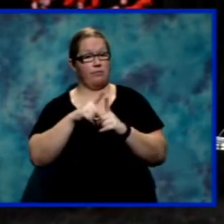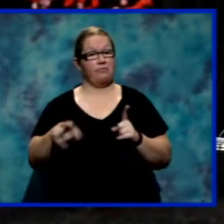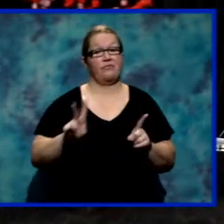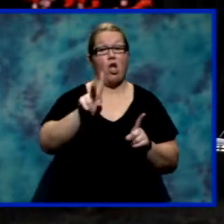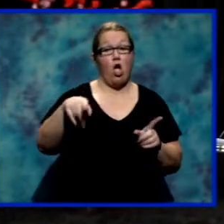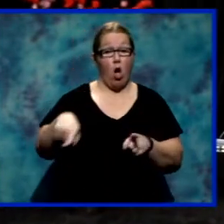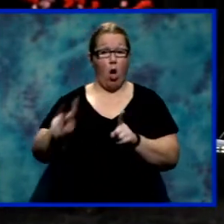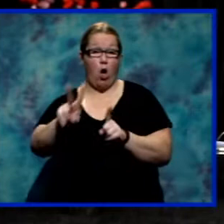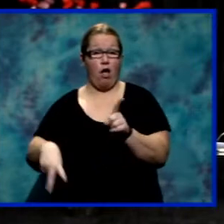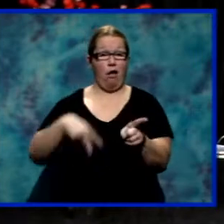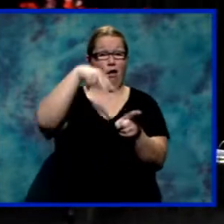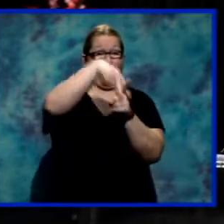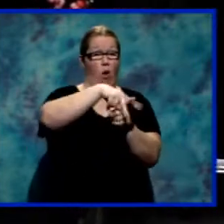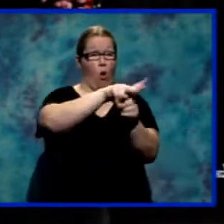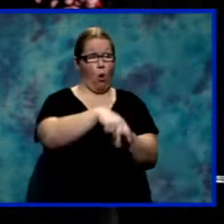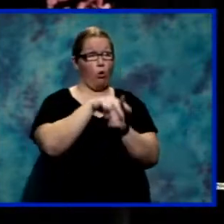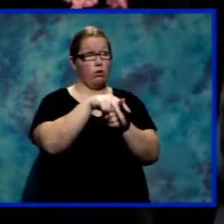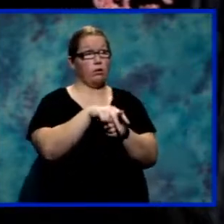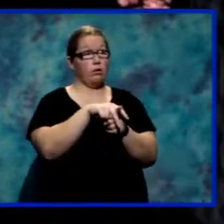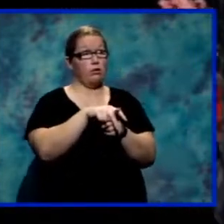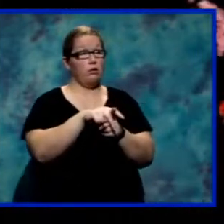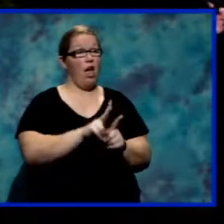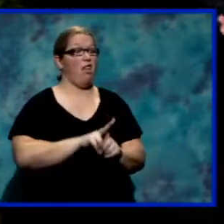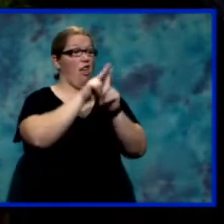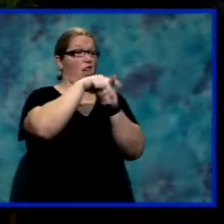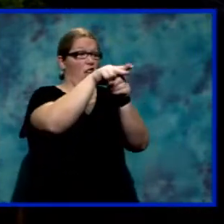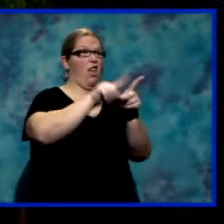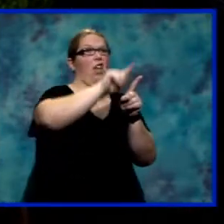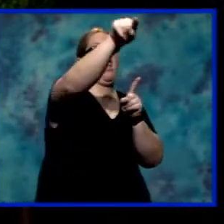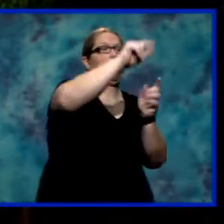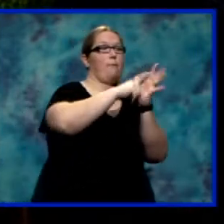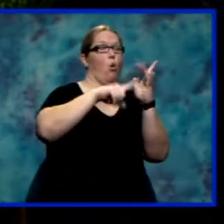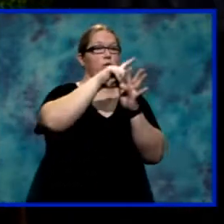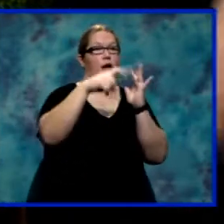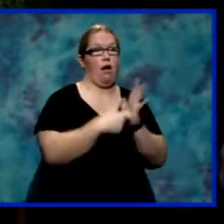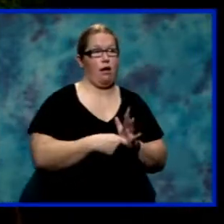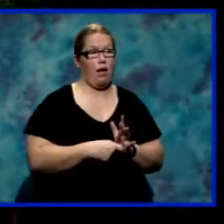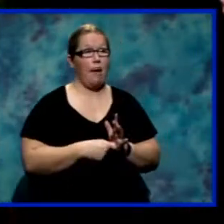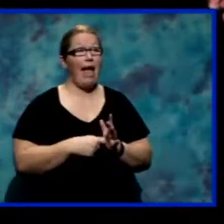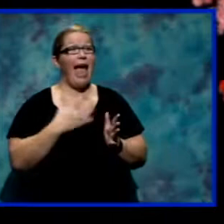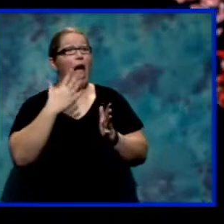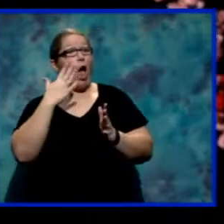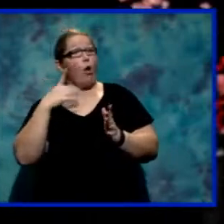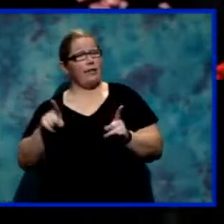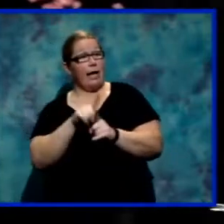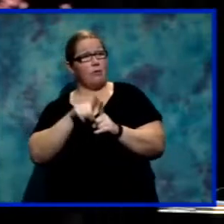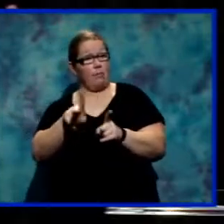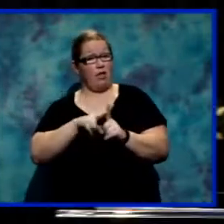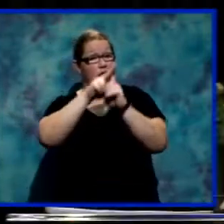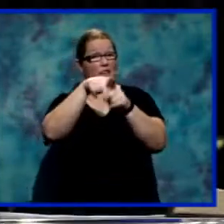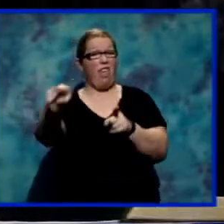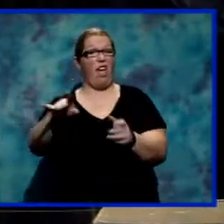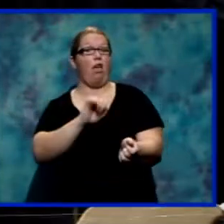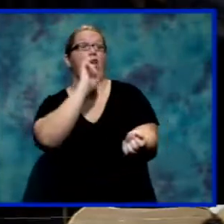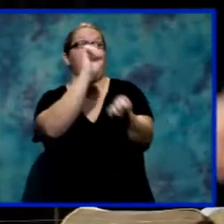horse, and he rode for the border as fast as he could. But as he's riding, they caught him, and